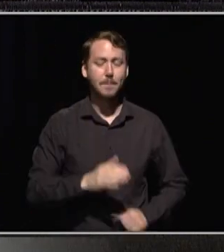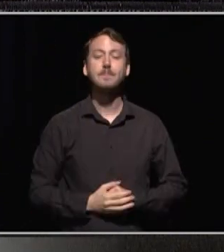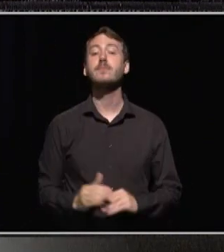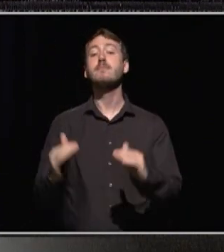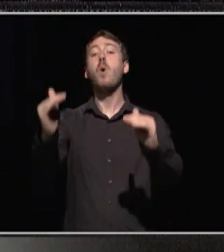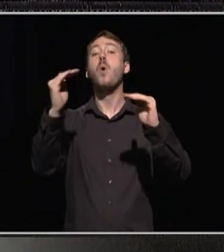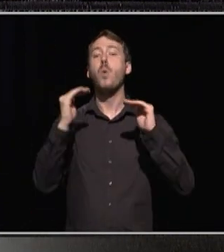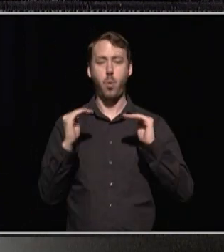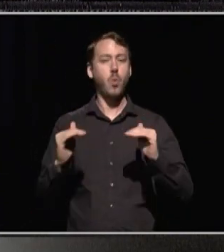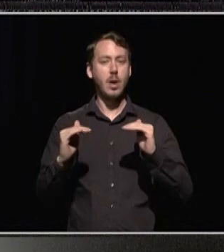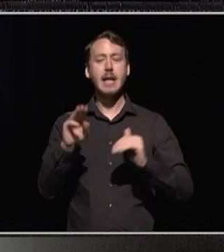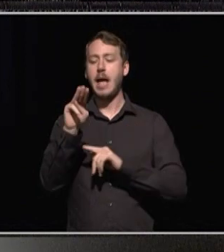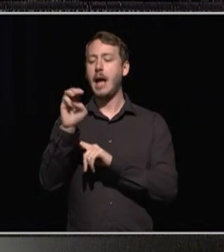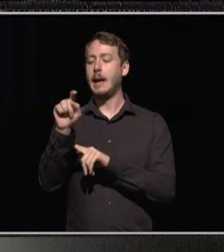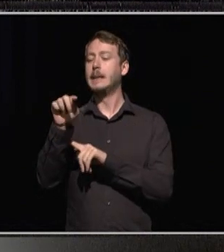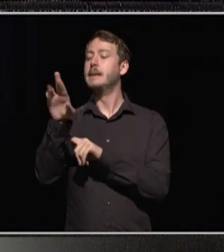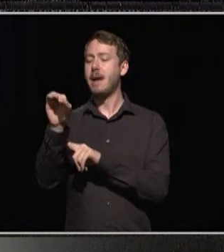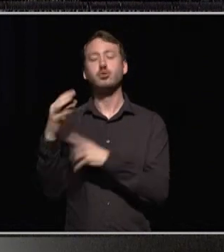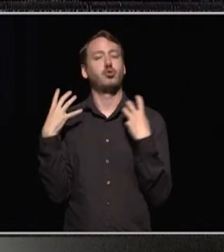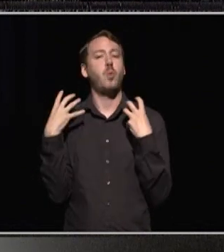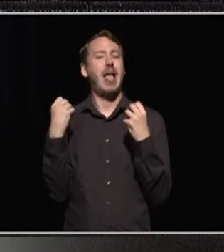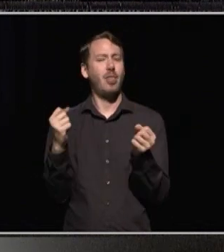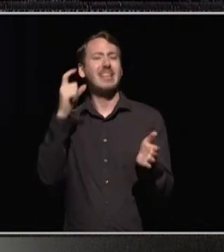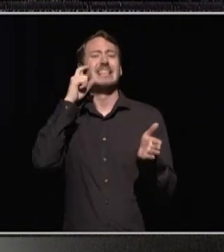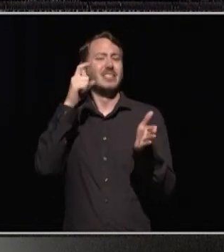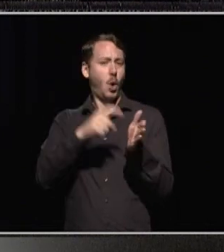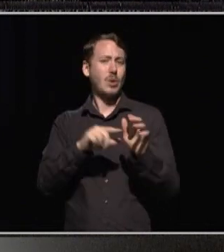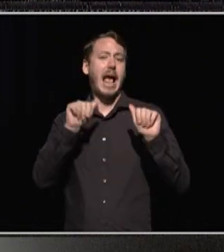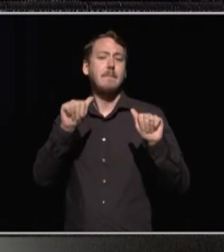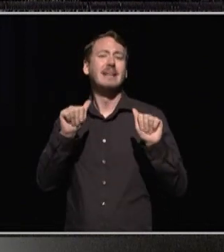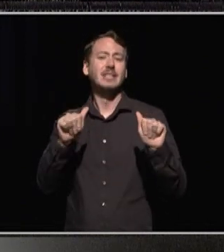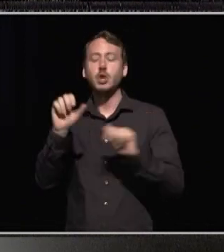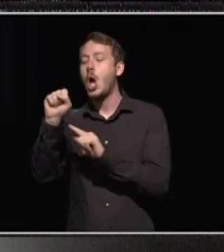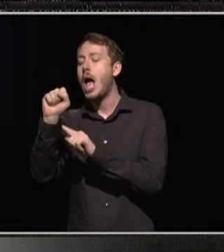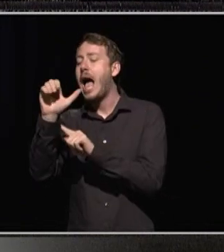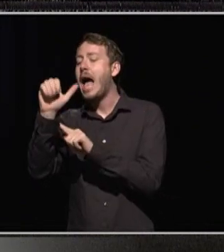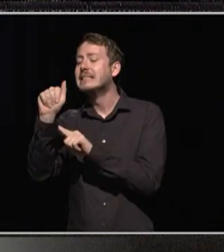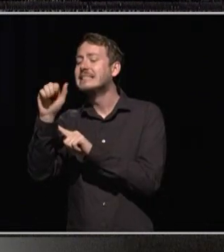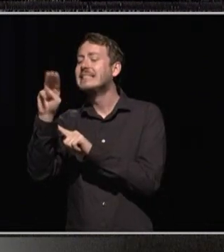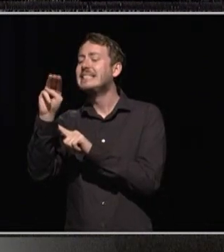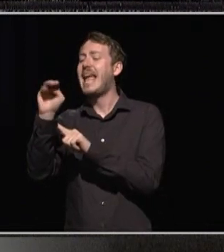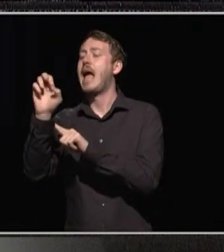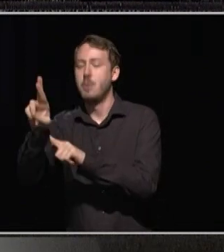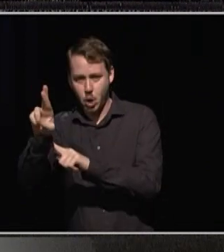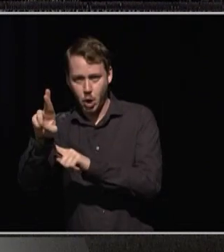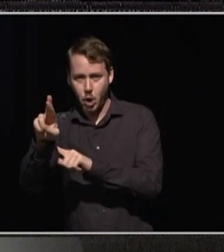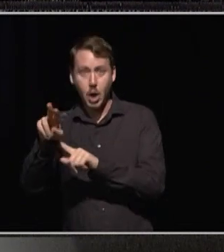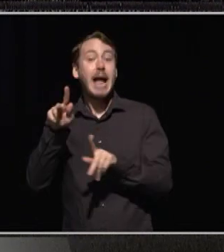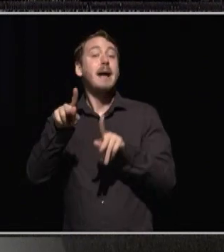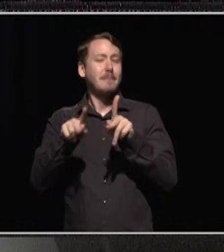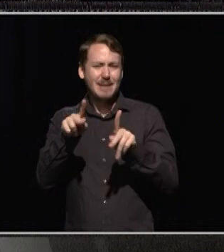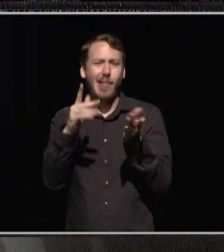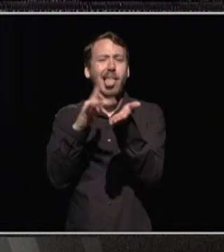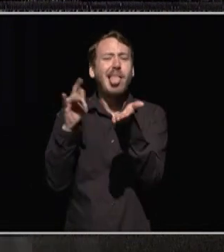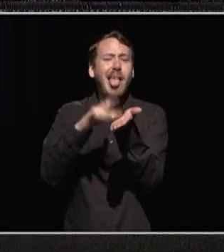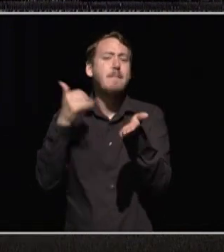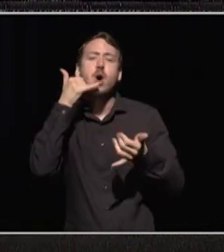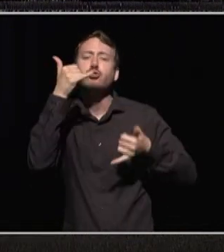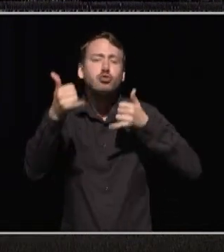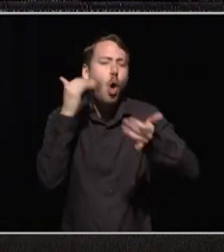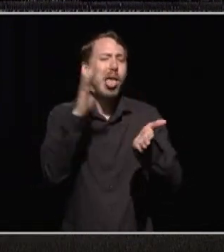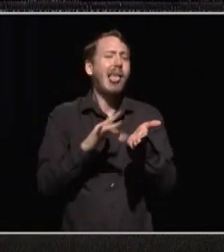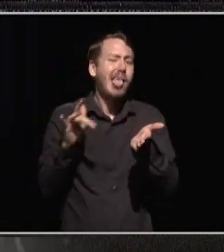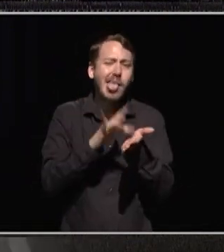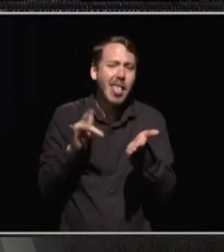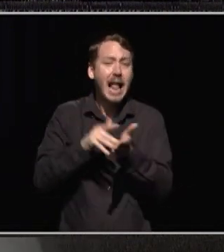Health has seen some potential for scammers posing as contact tracers. We've gotten some reports of that.